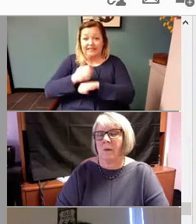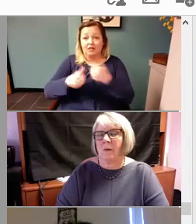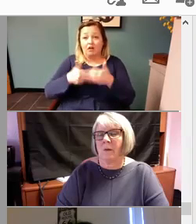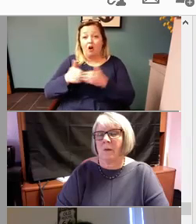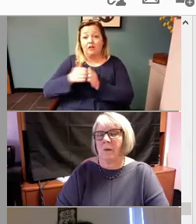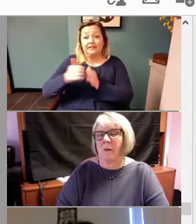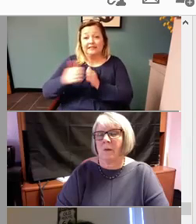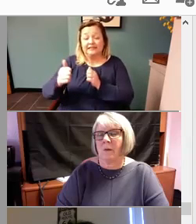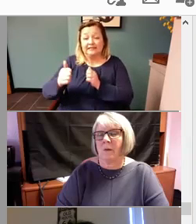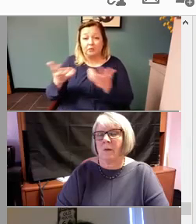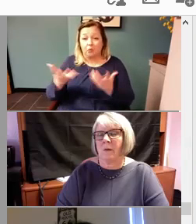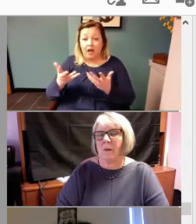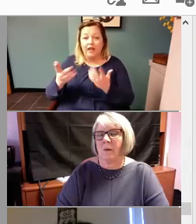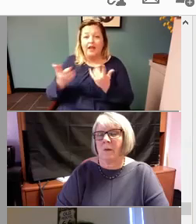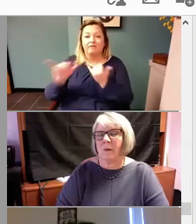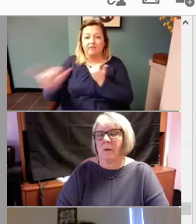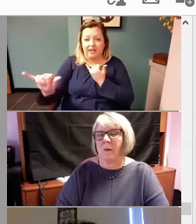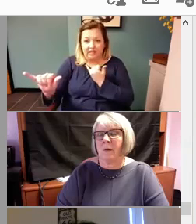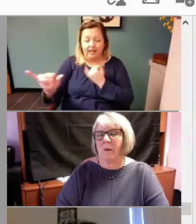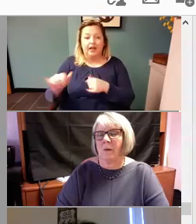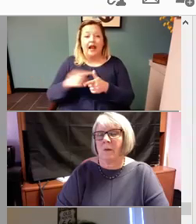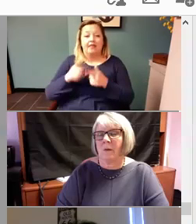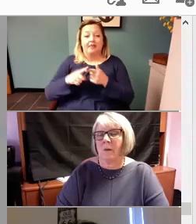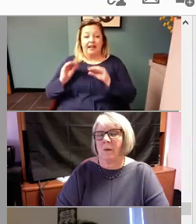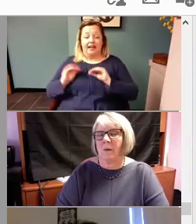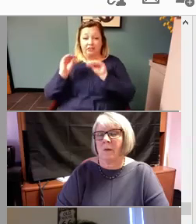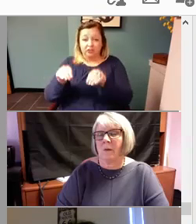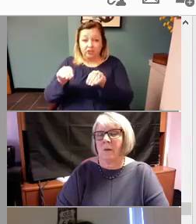the current vertex V.